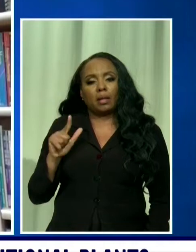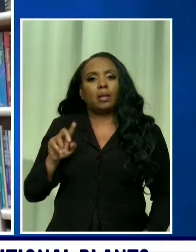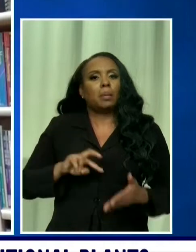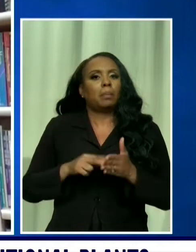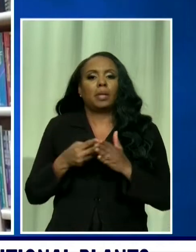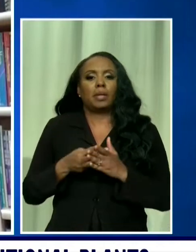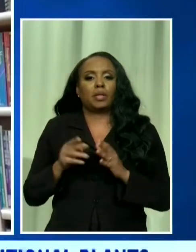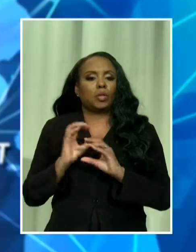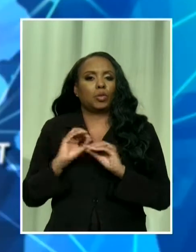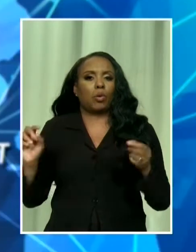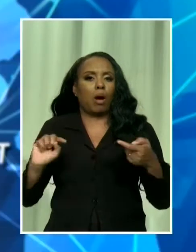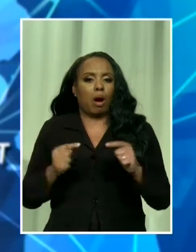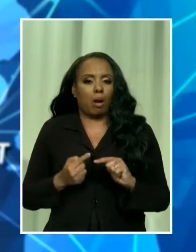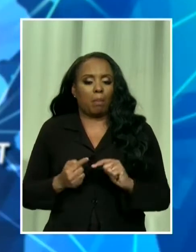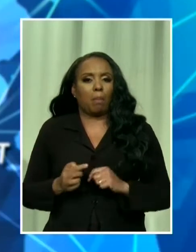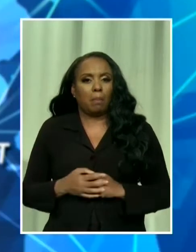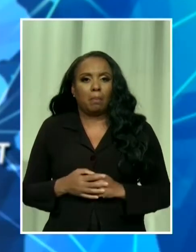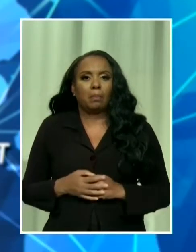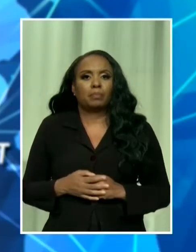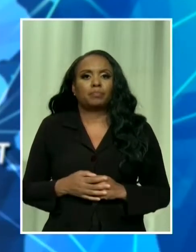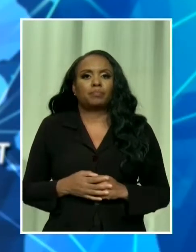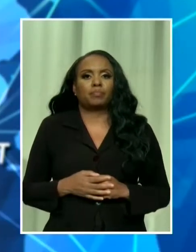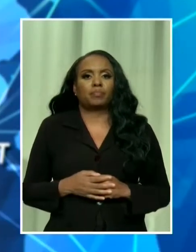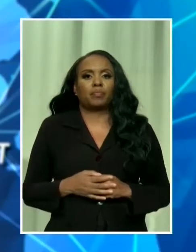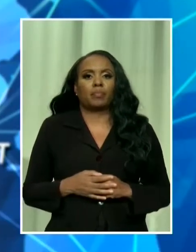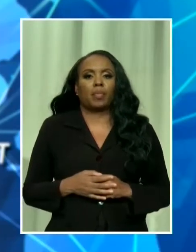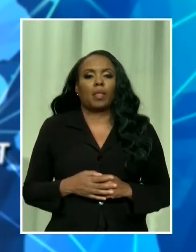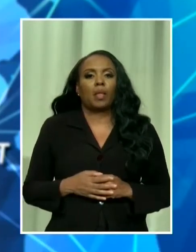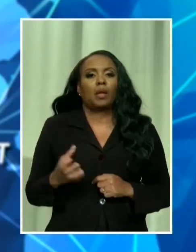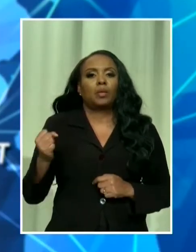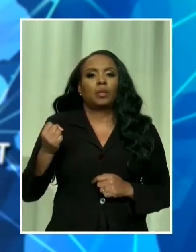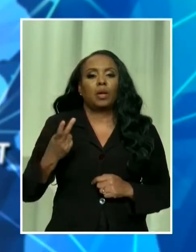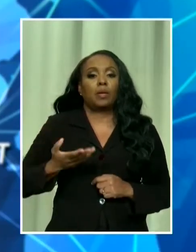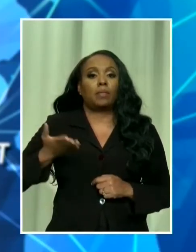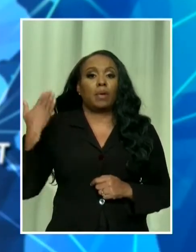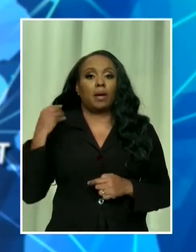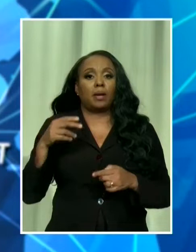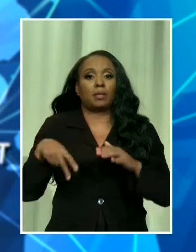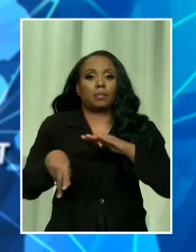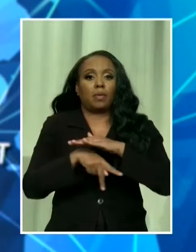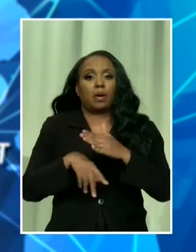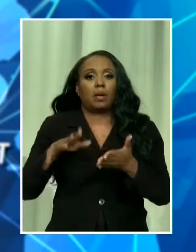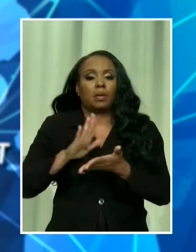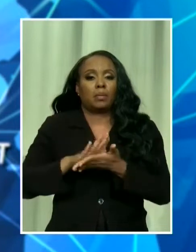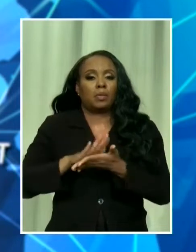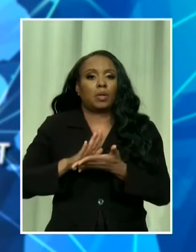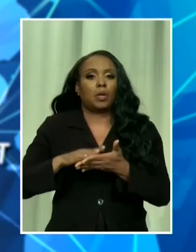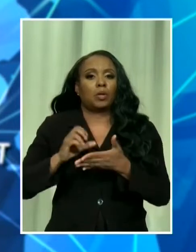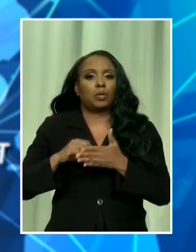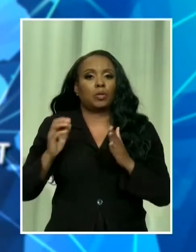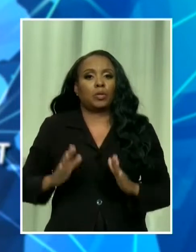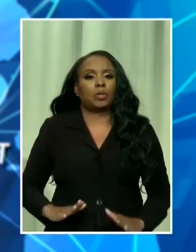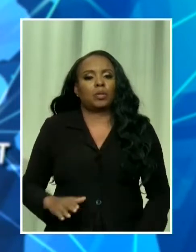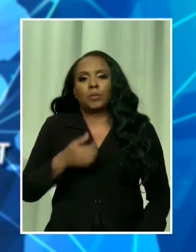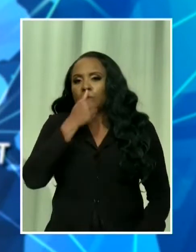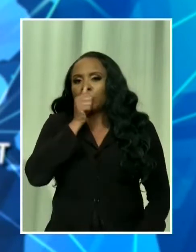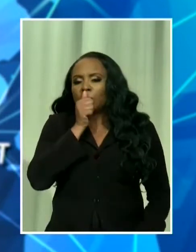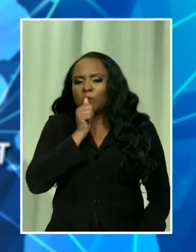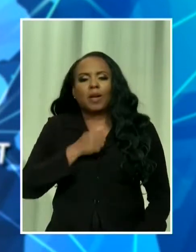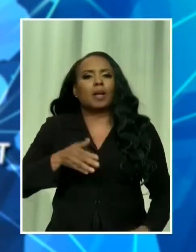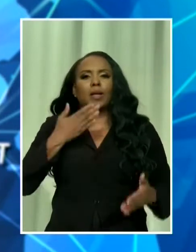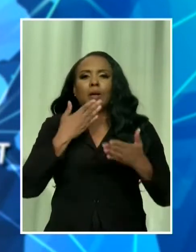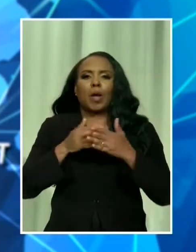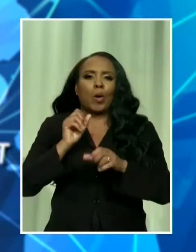research. A dozen former primary school students, described as the epitome of resilience, have been rewarded by the